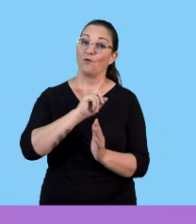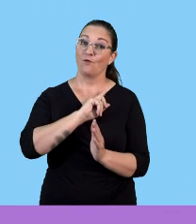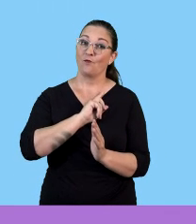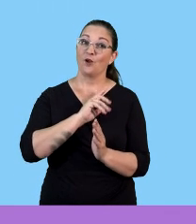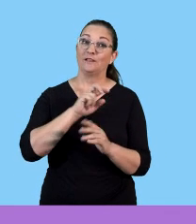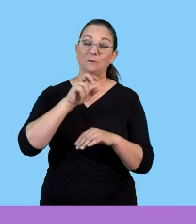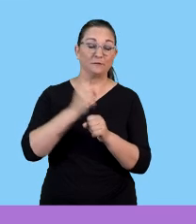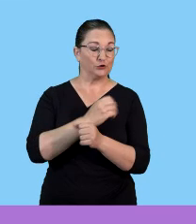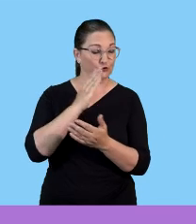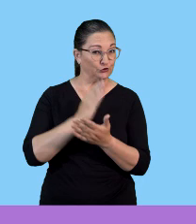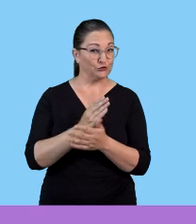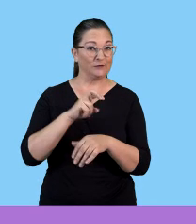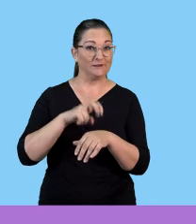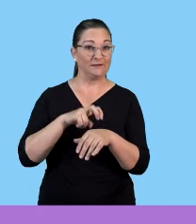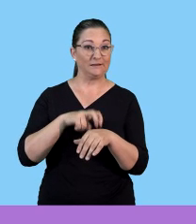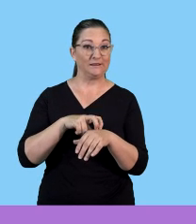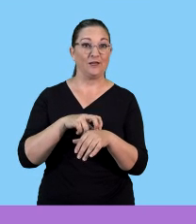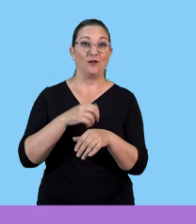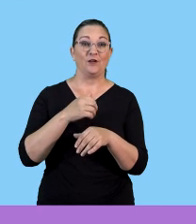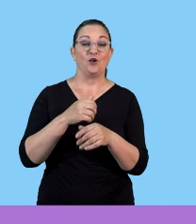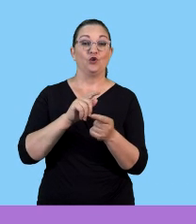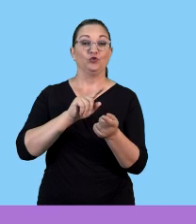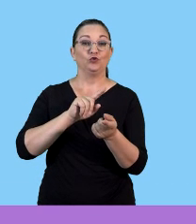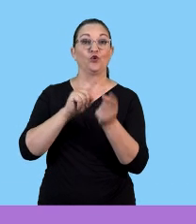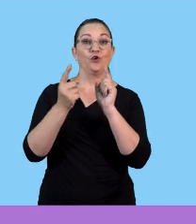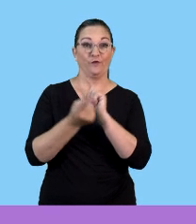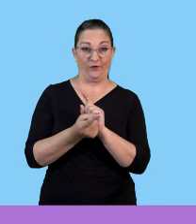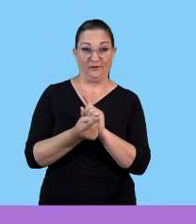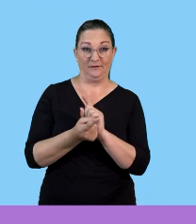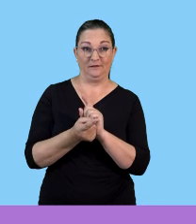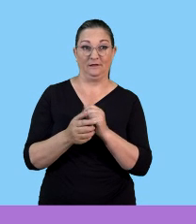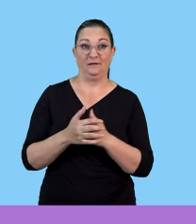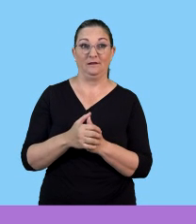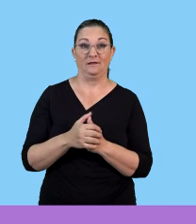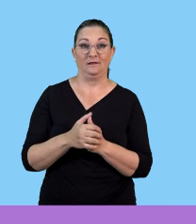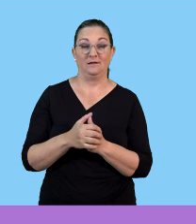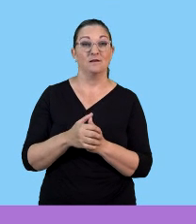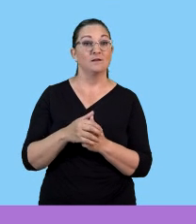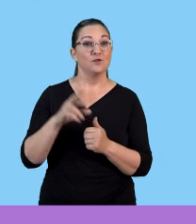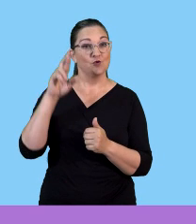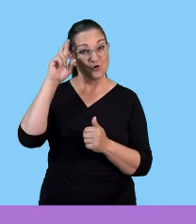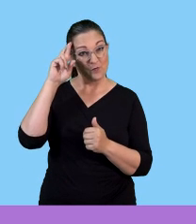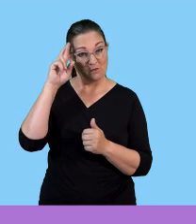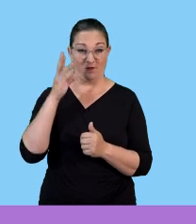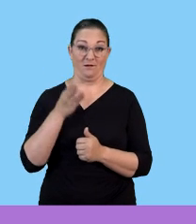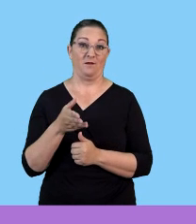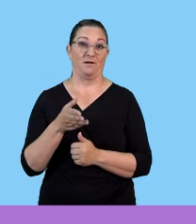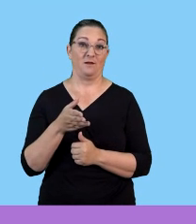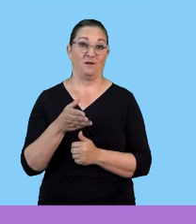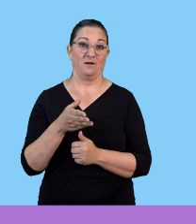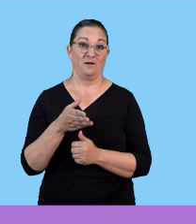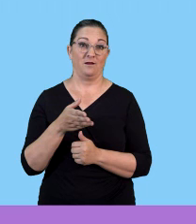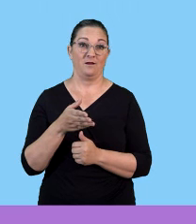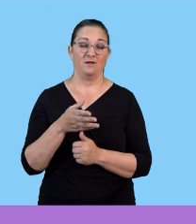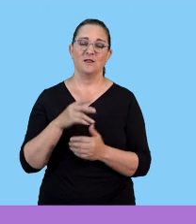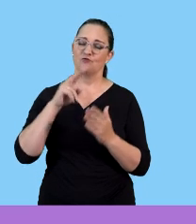make sure to convert, I apologize that I jumped ahead a bit, to convert, there it is, when necessary. And I